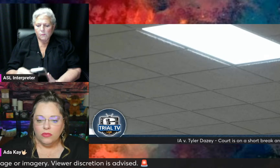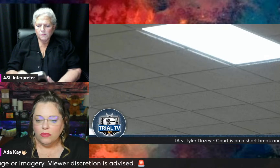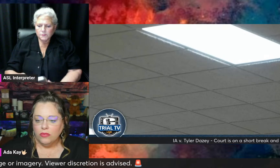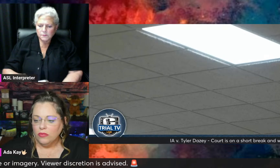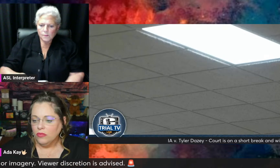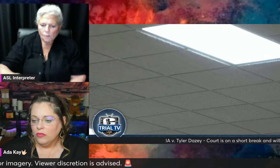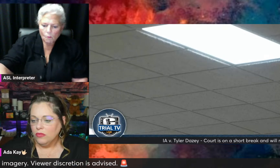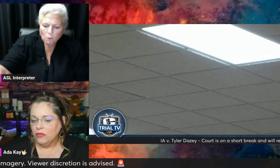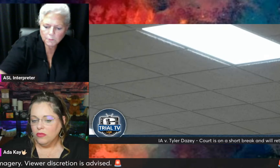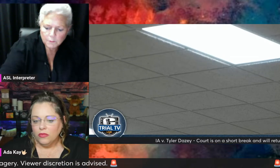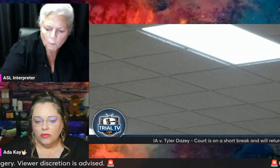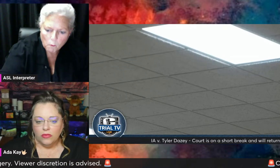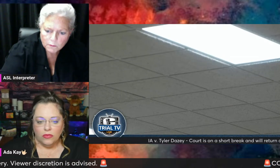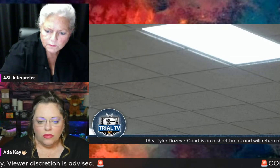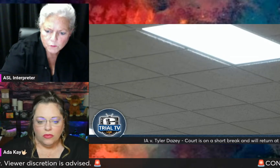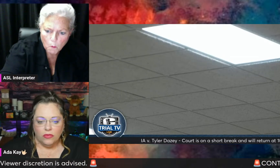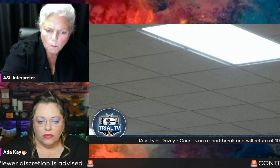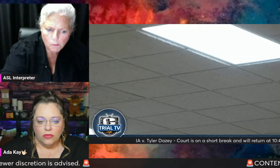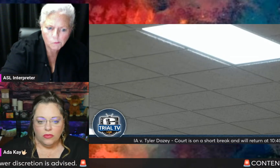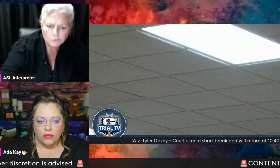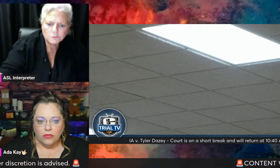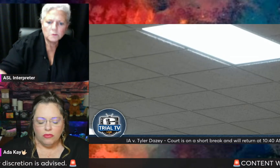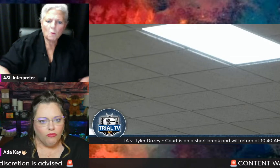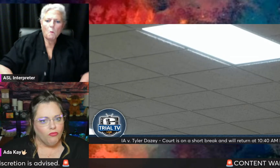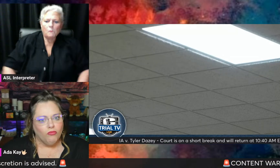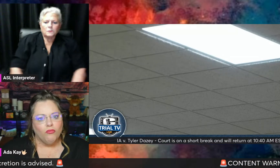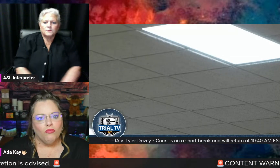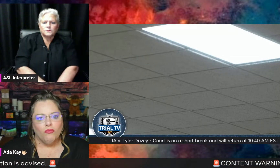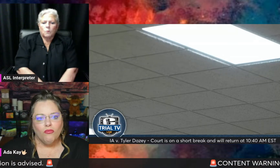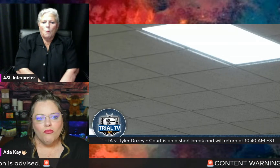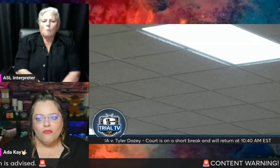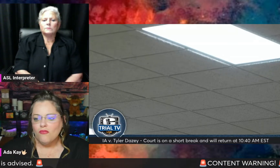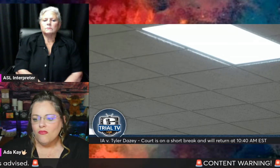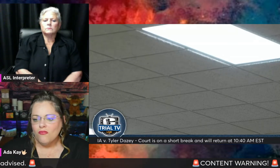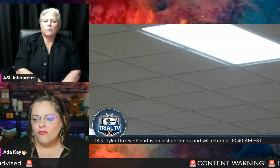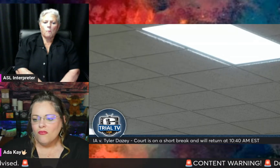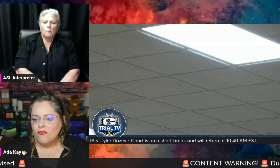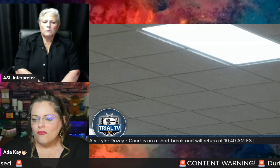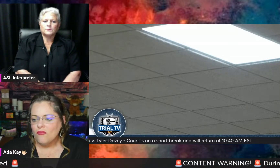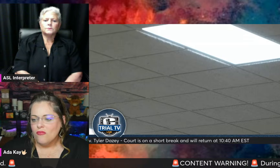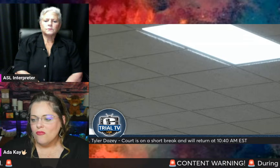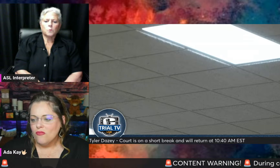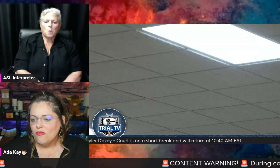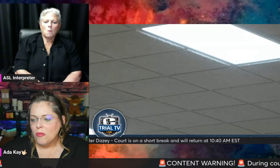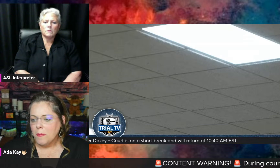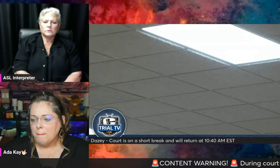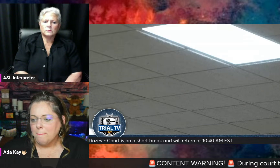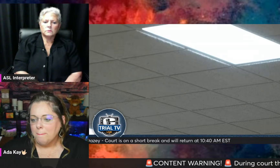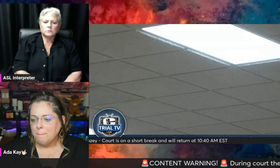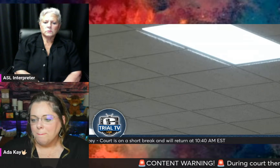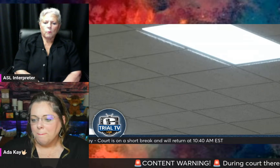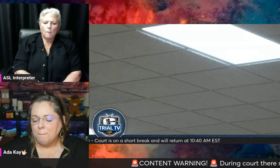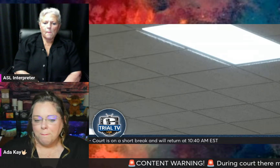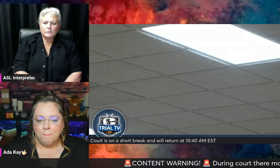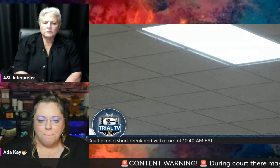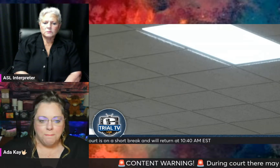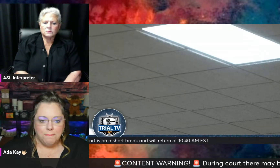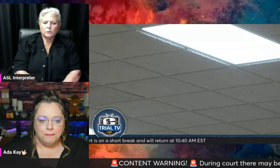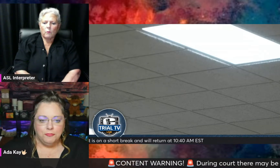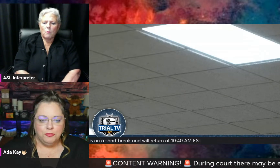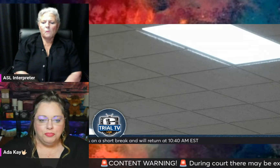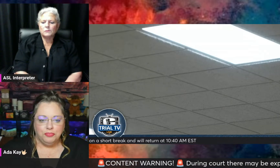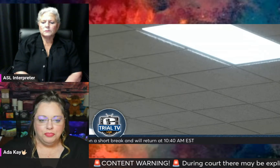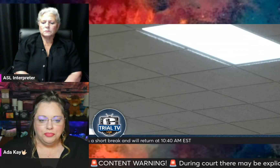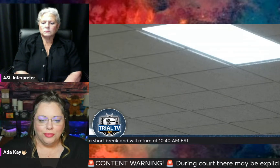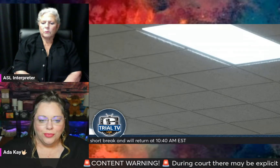consecutively, so we would take your testimony first and then take one of them next and the other one right after, if that works. Okay, do you want to